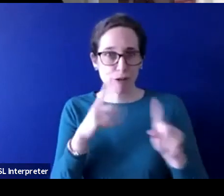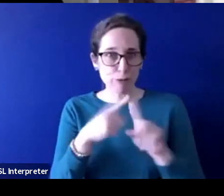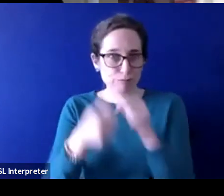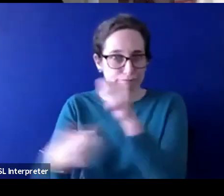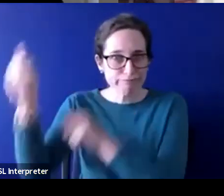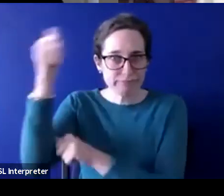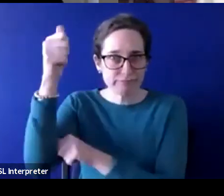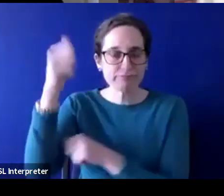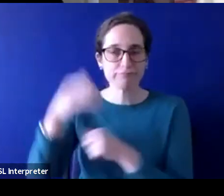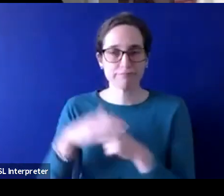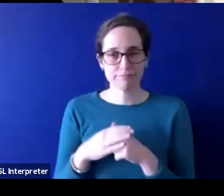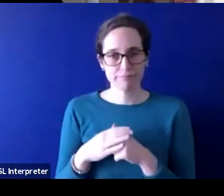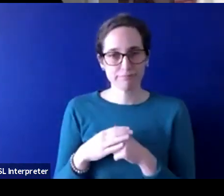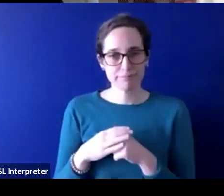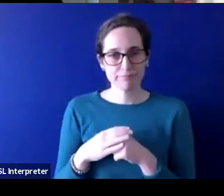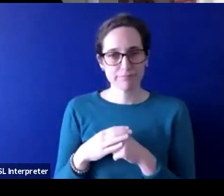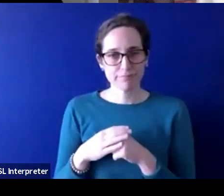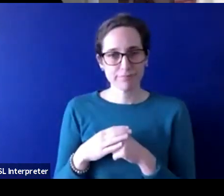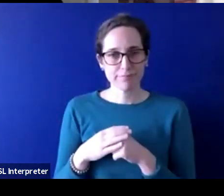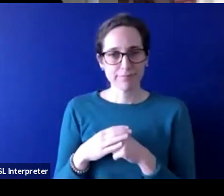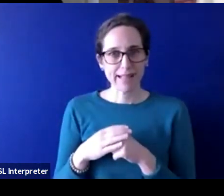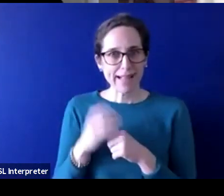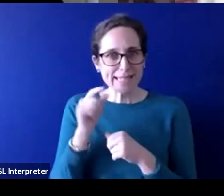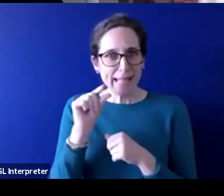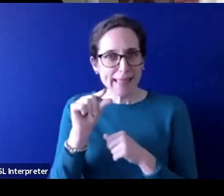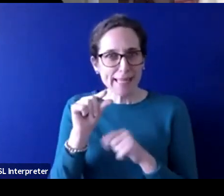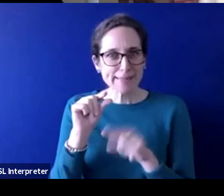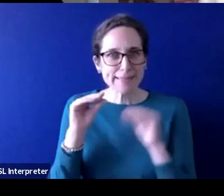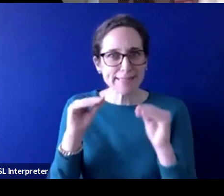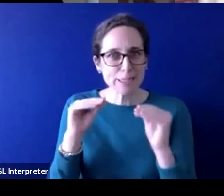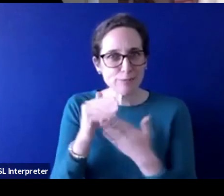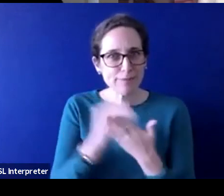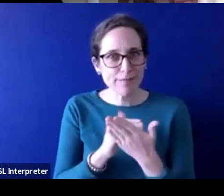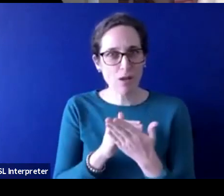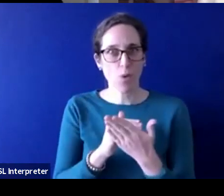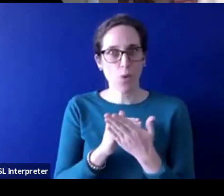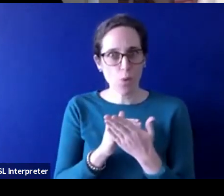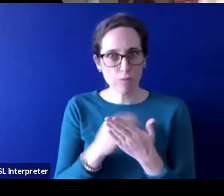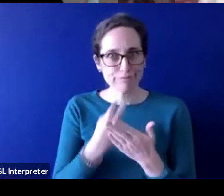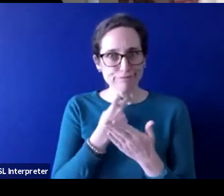me, it's that little blindside moment where you really, it's hard. It can't.